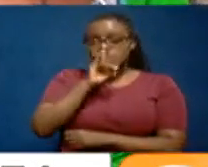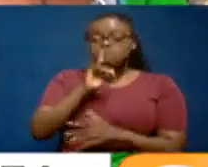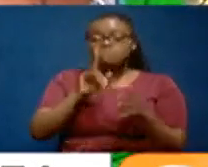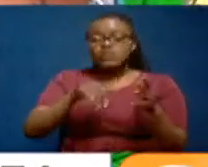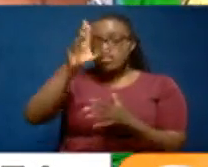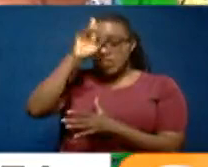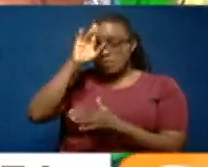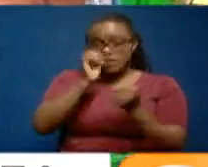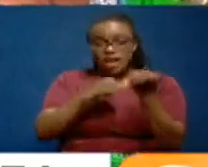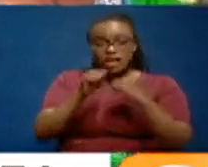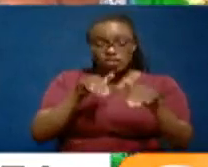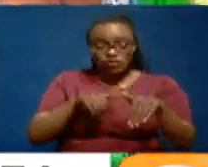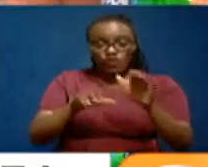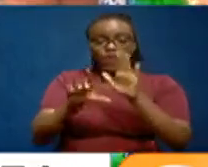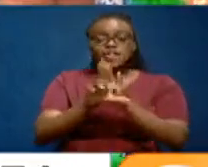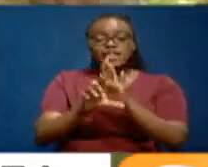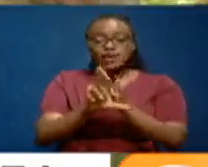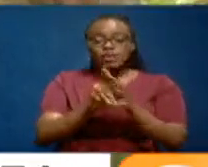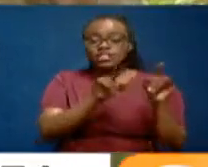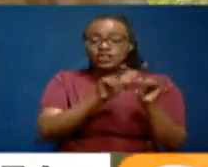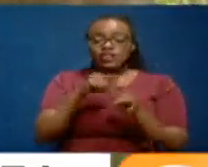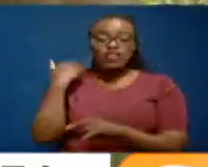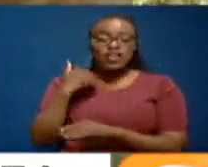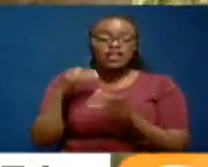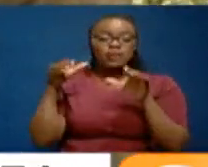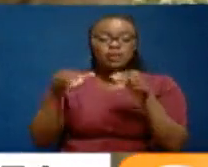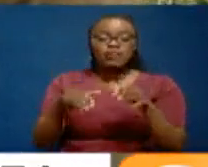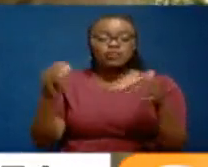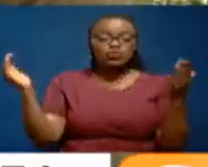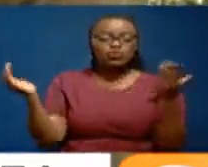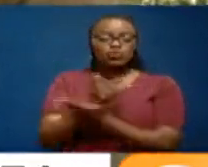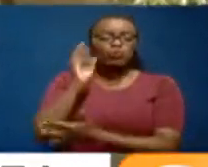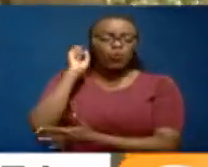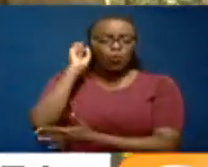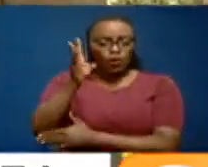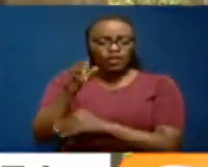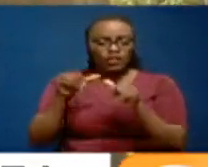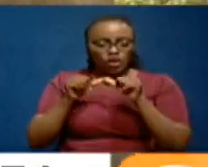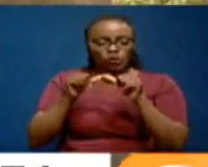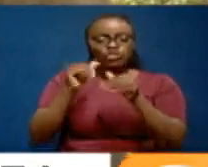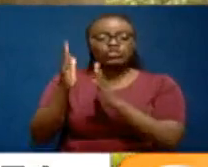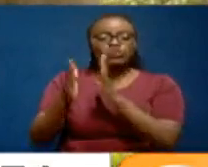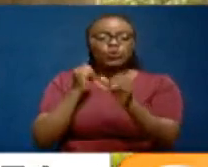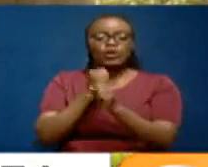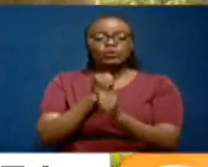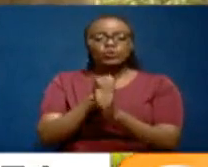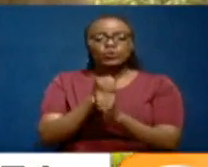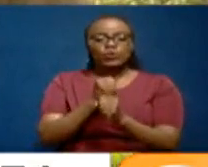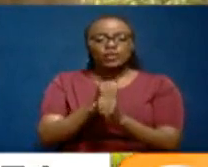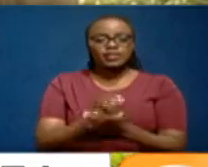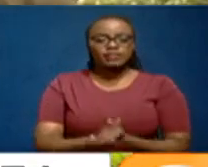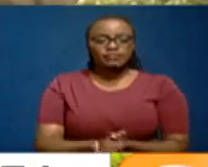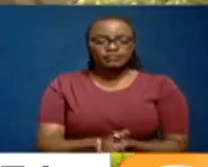the police acted according to the law and that criminal gangs will be wiped out in the ongoing security operation.